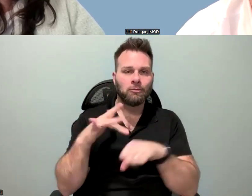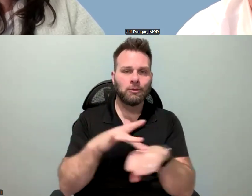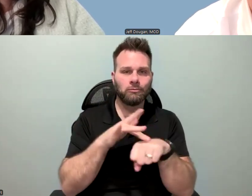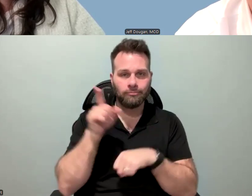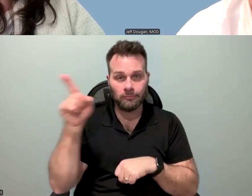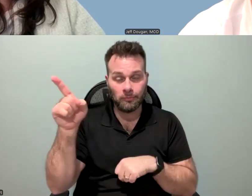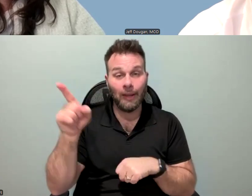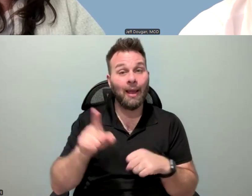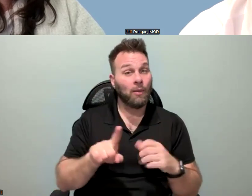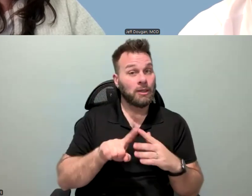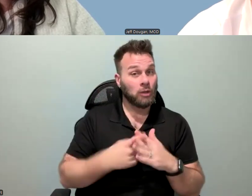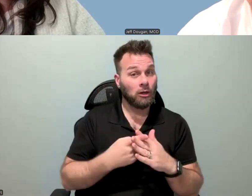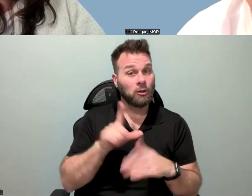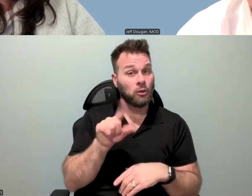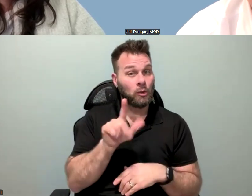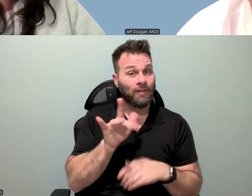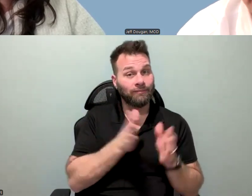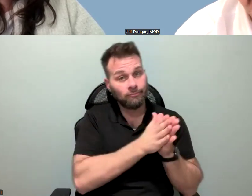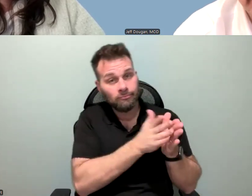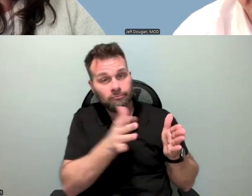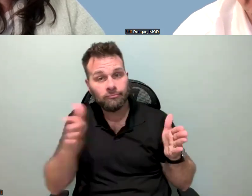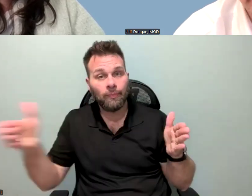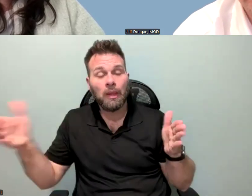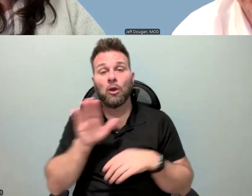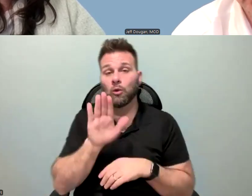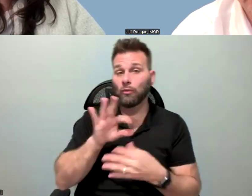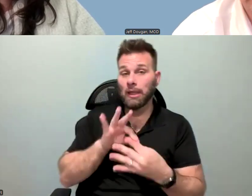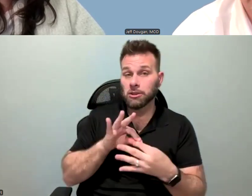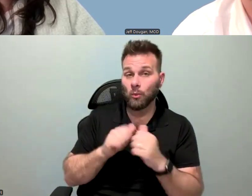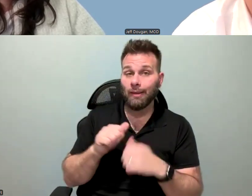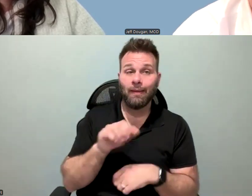through 2025, that your relationships with the ADA coordinator,